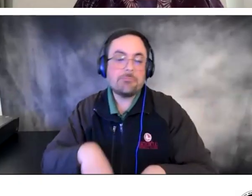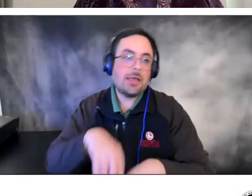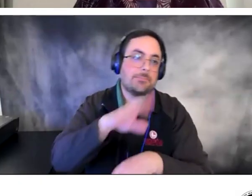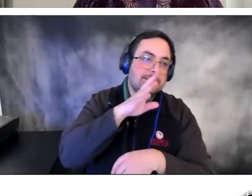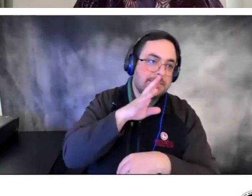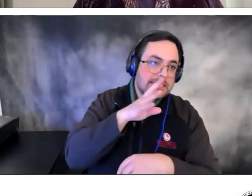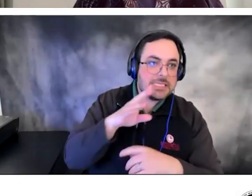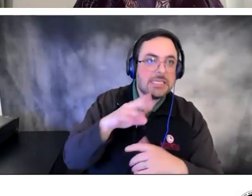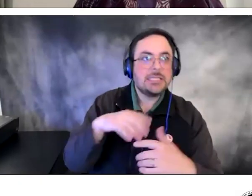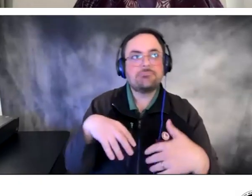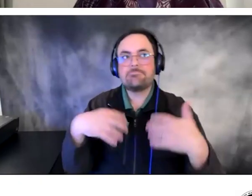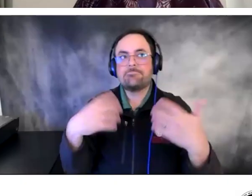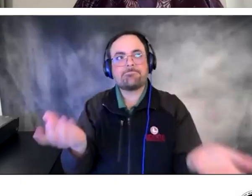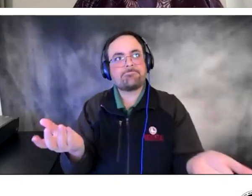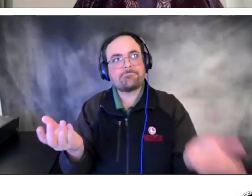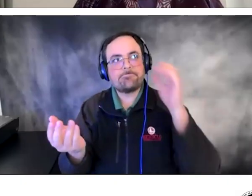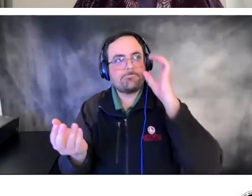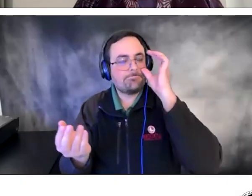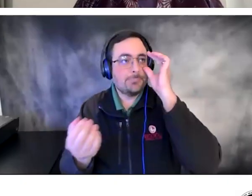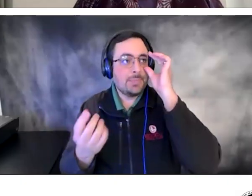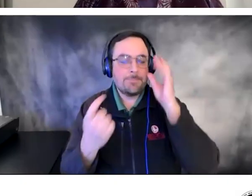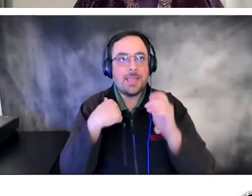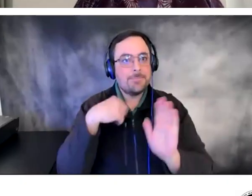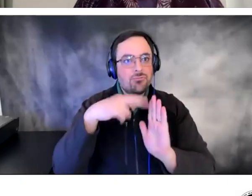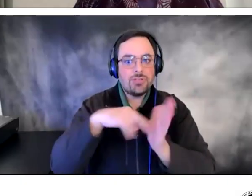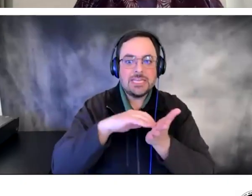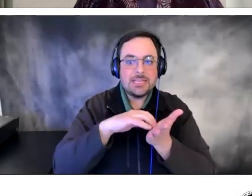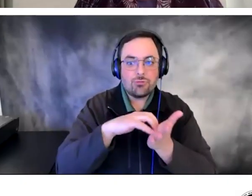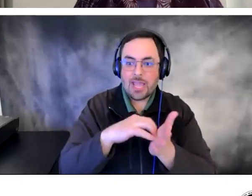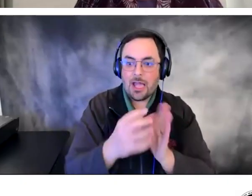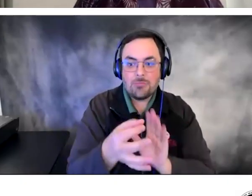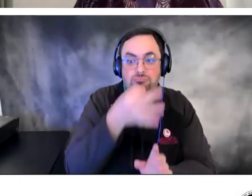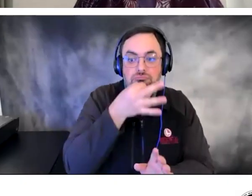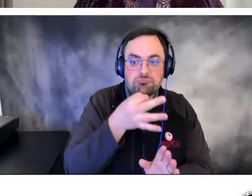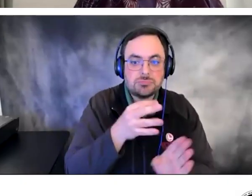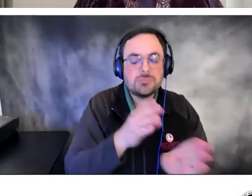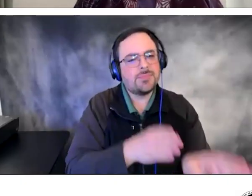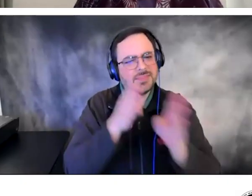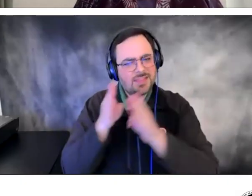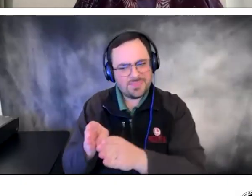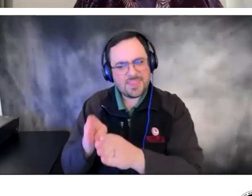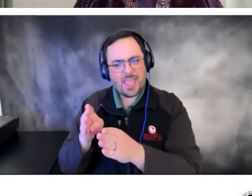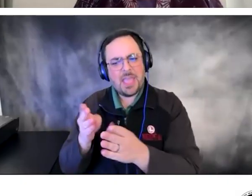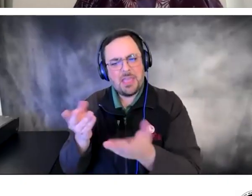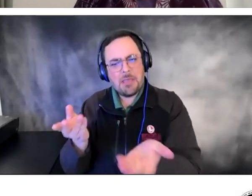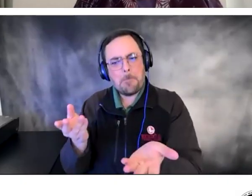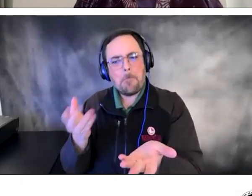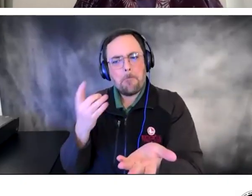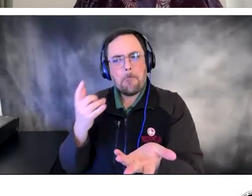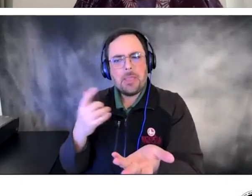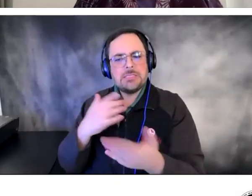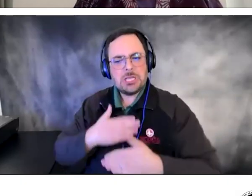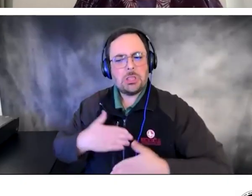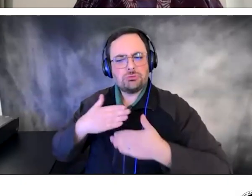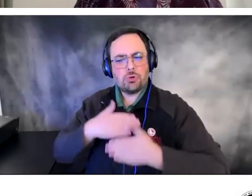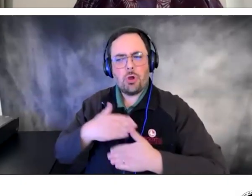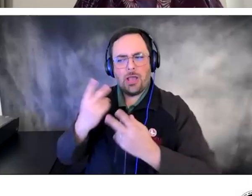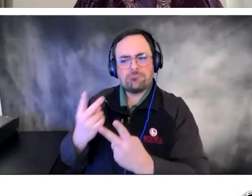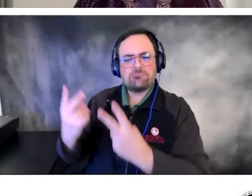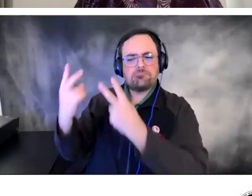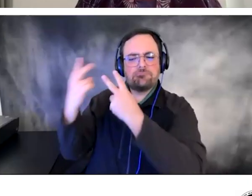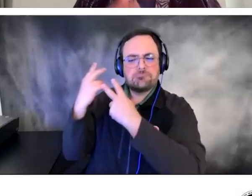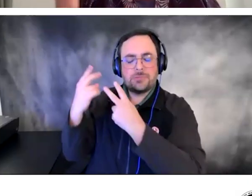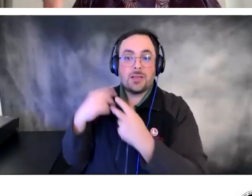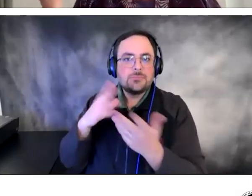be speaking, might be reading Braille fluently, they may still enjoy going back to these